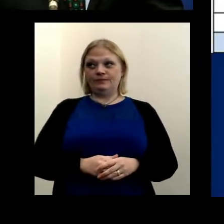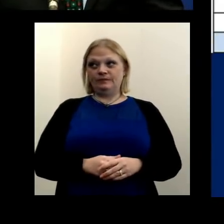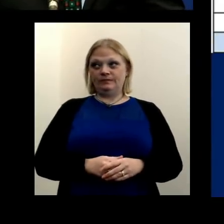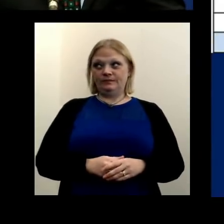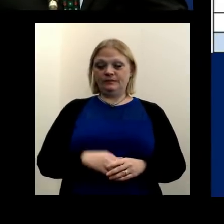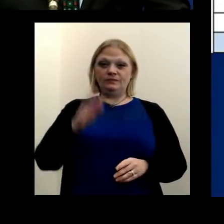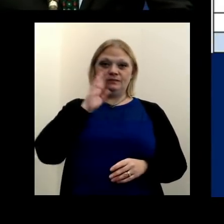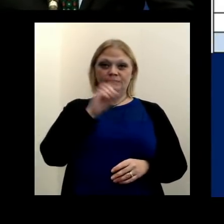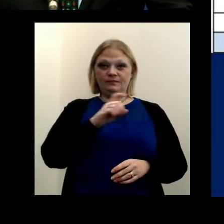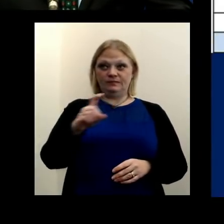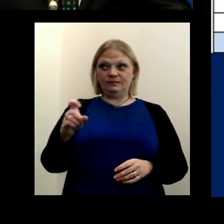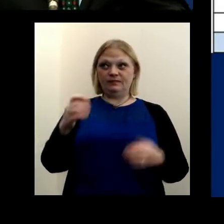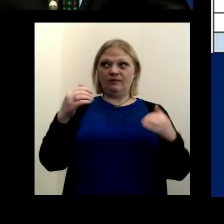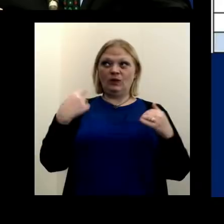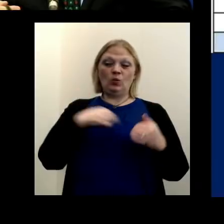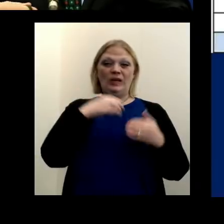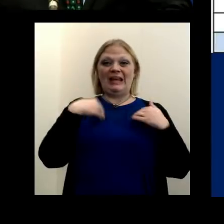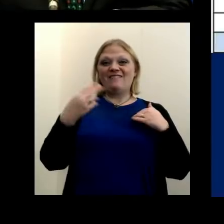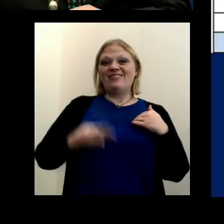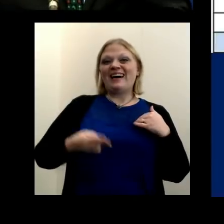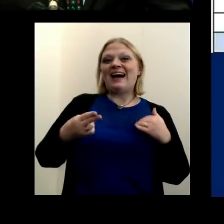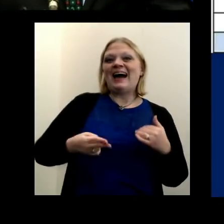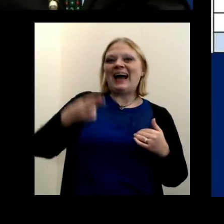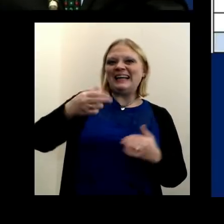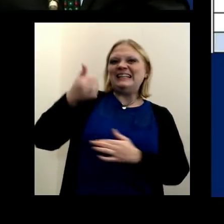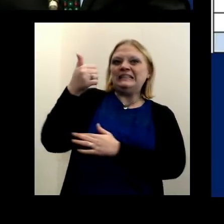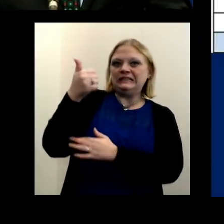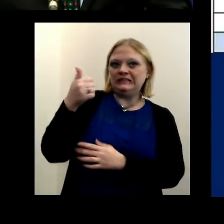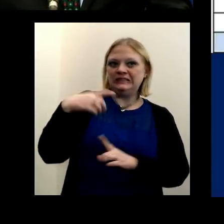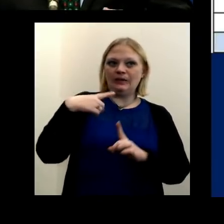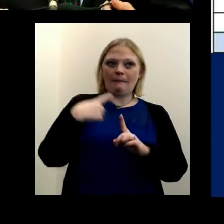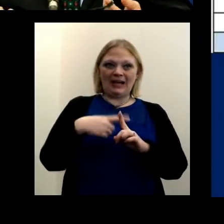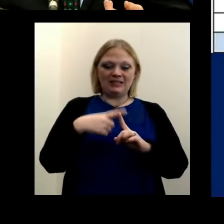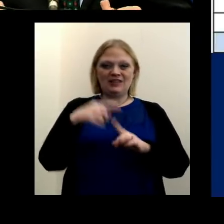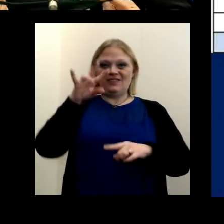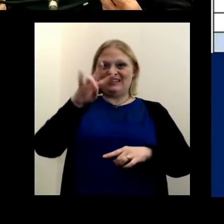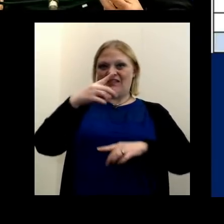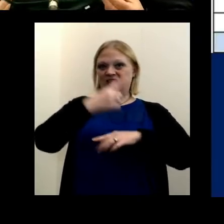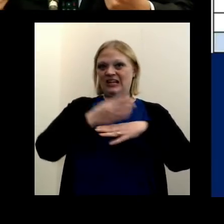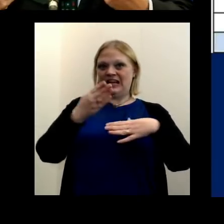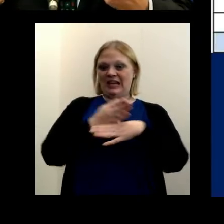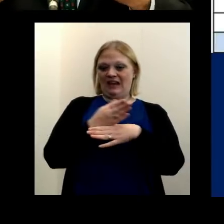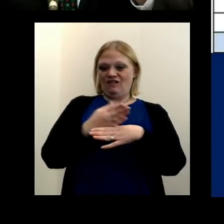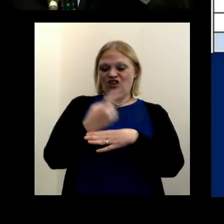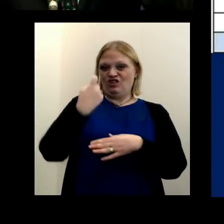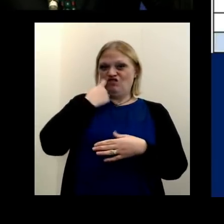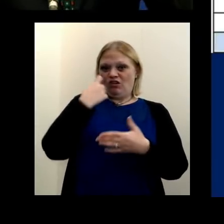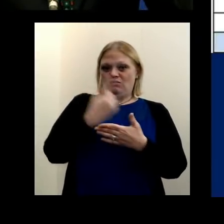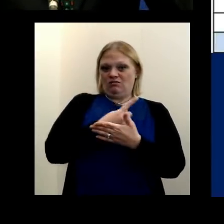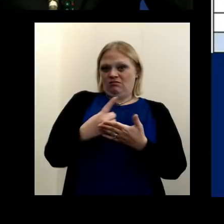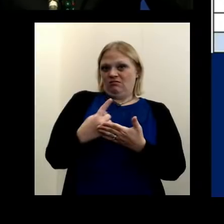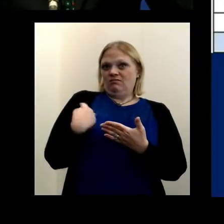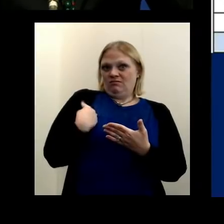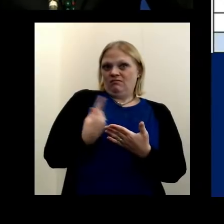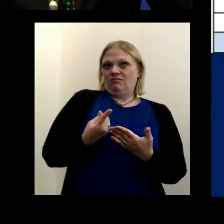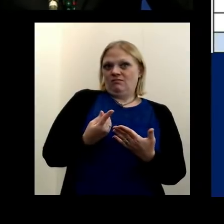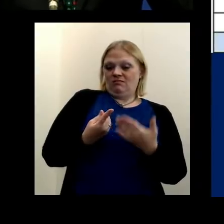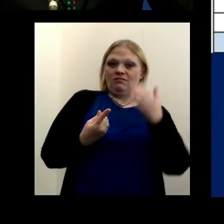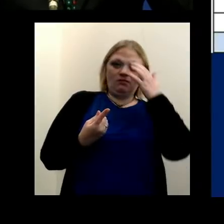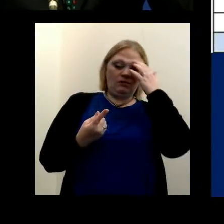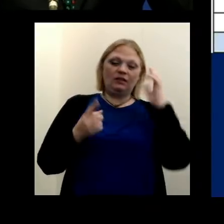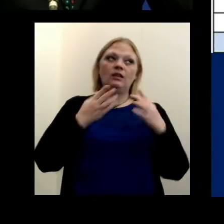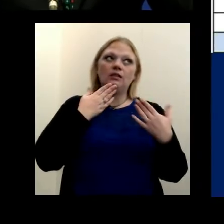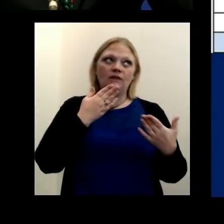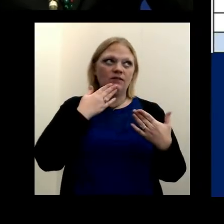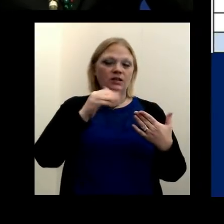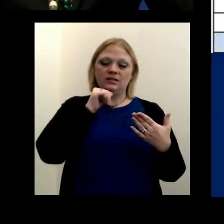we'll note that we had the highest positivity 7-day average over the last week, just this past week, though thankfully it has